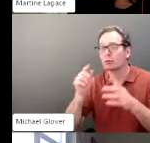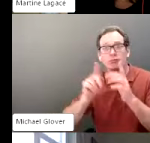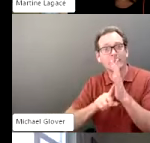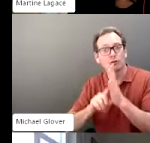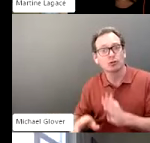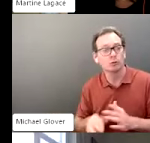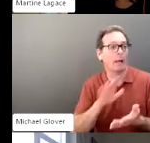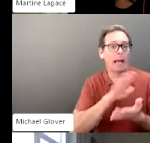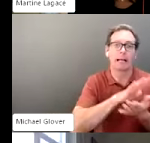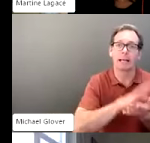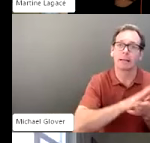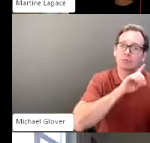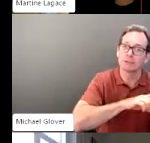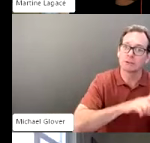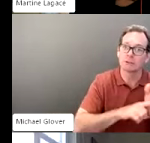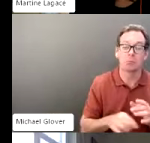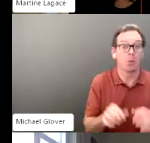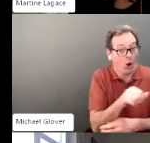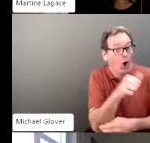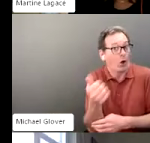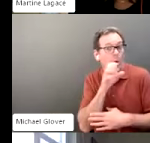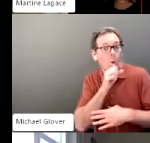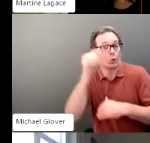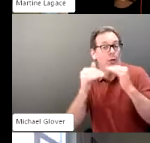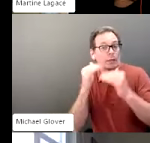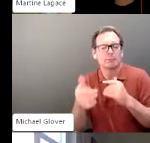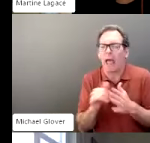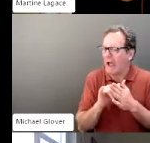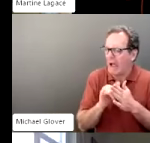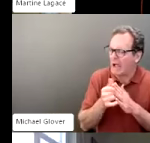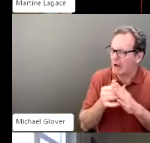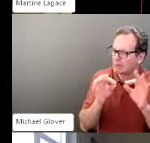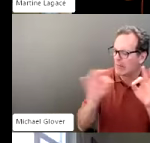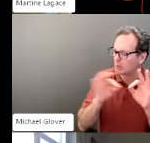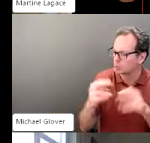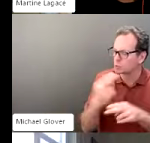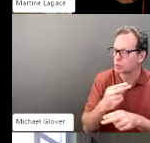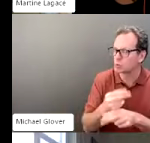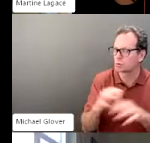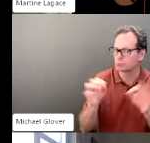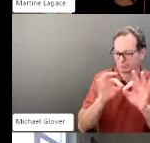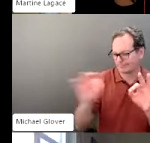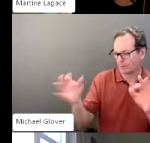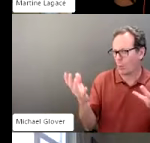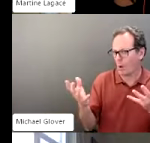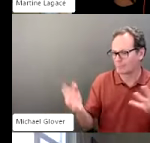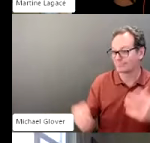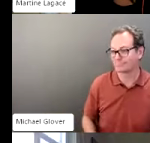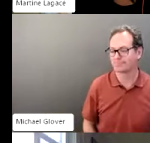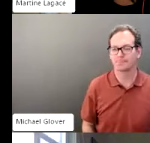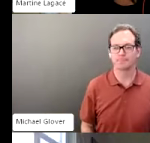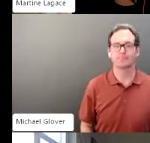themselves? So, and I must state that the study that we've conducted was